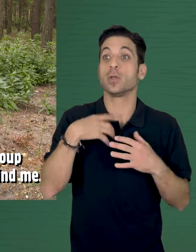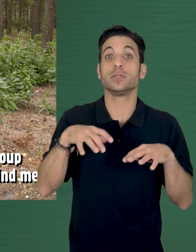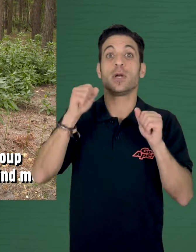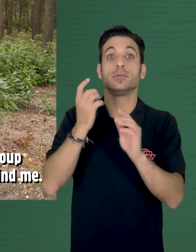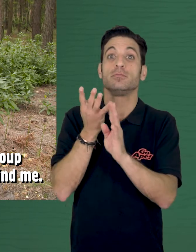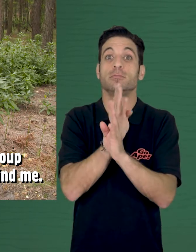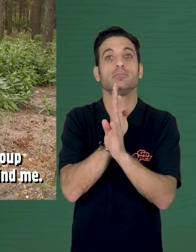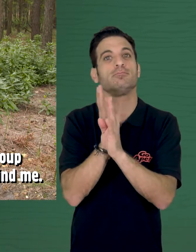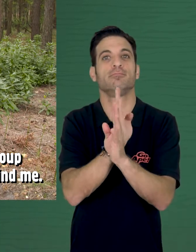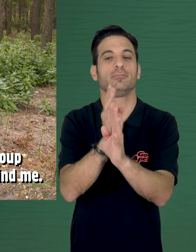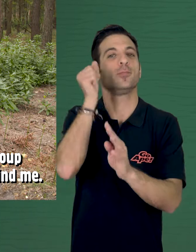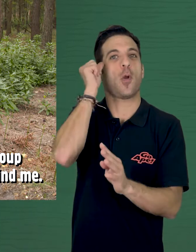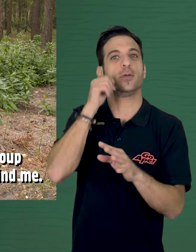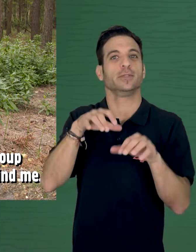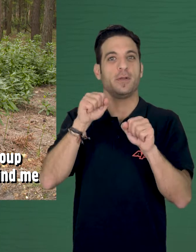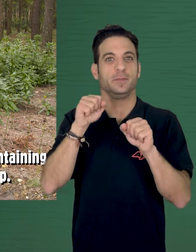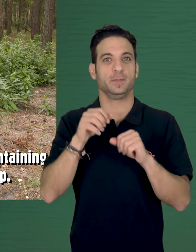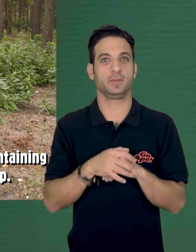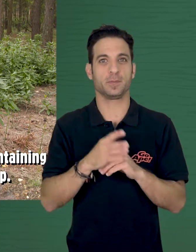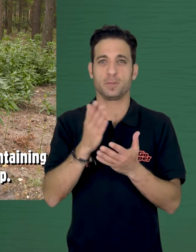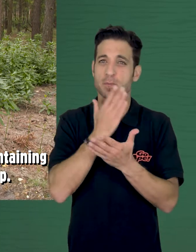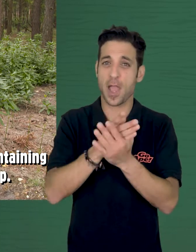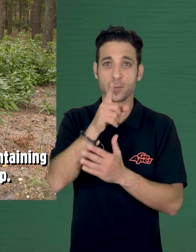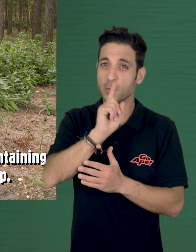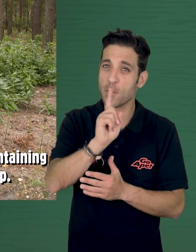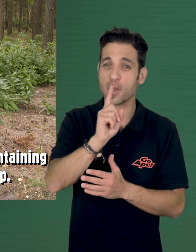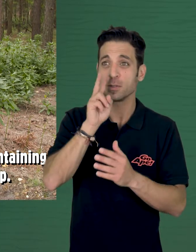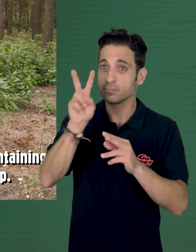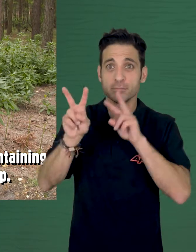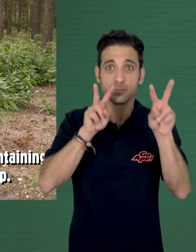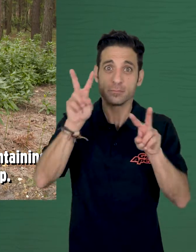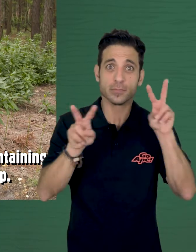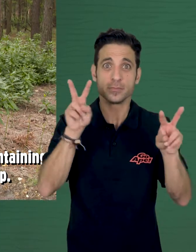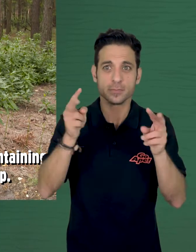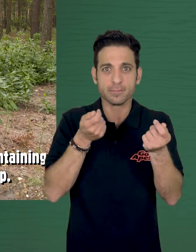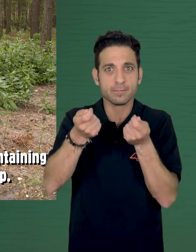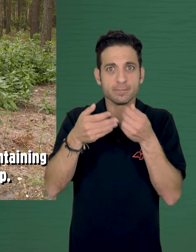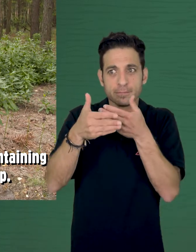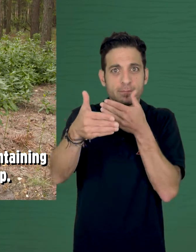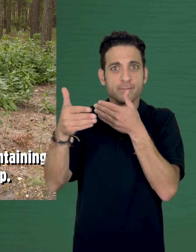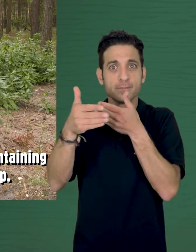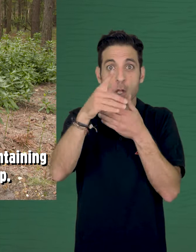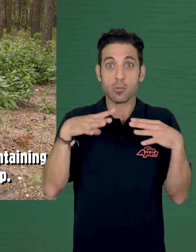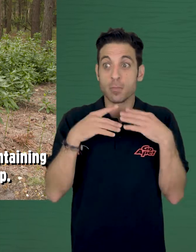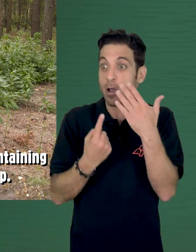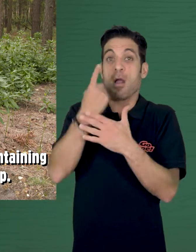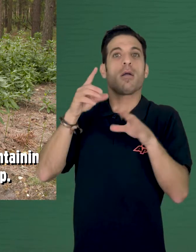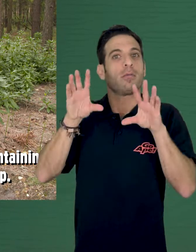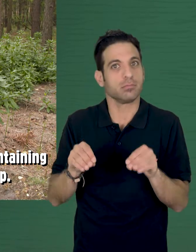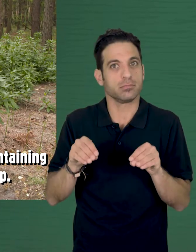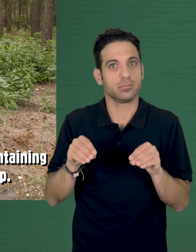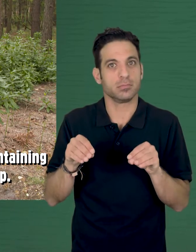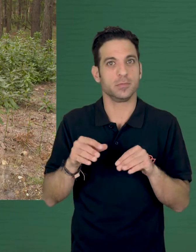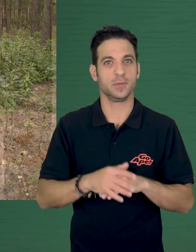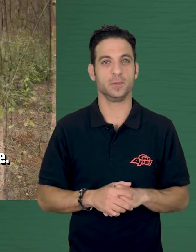to go first will come straight behind me. Make sure you're always looking where you're going, maintaining that good distance and always being